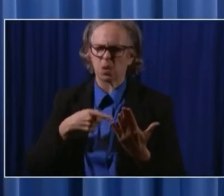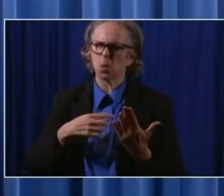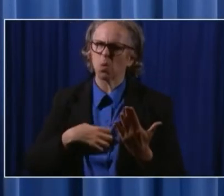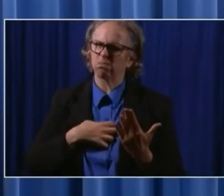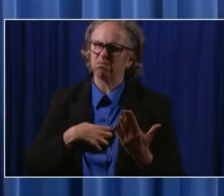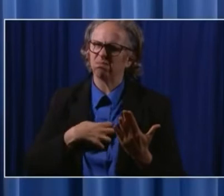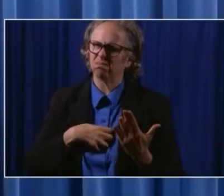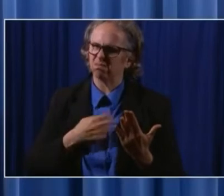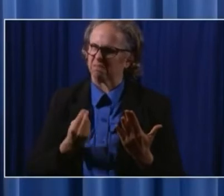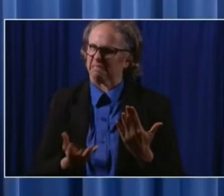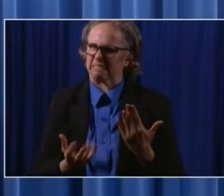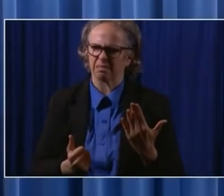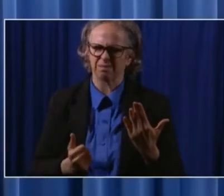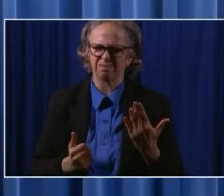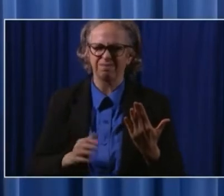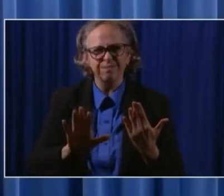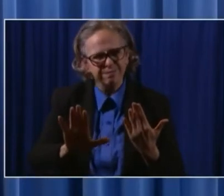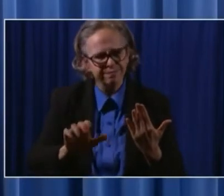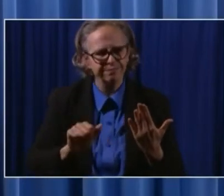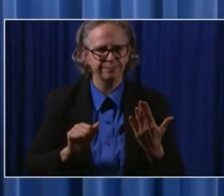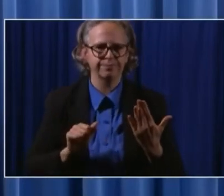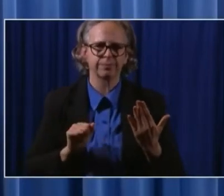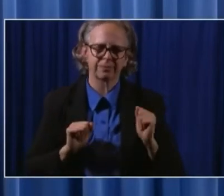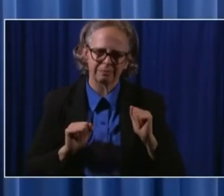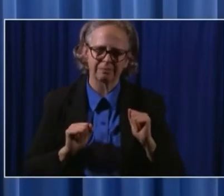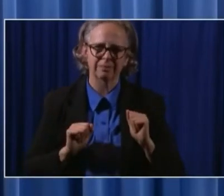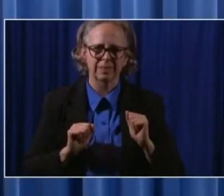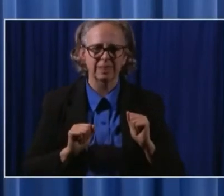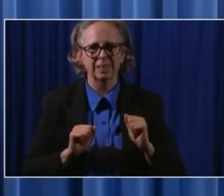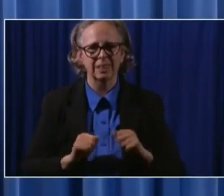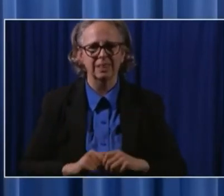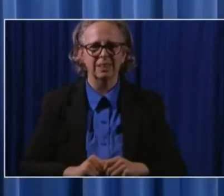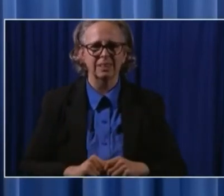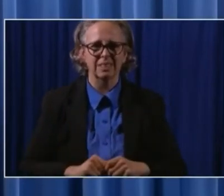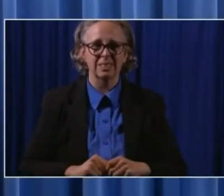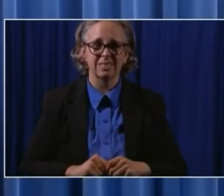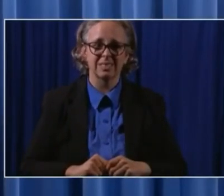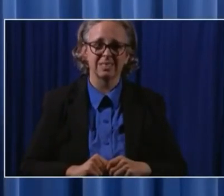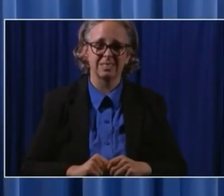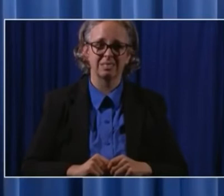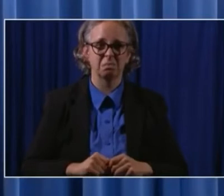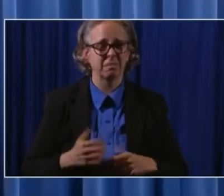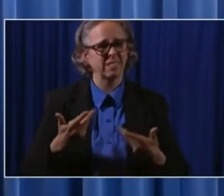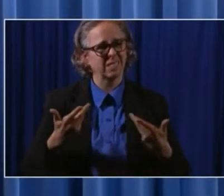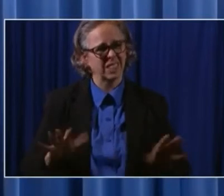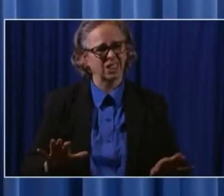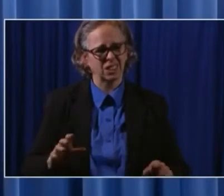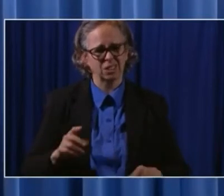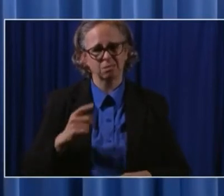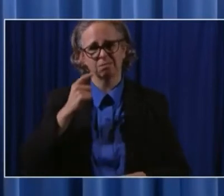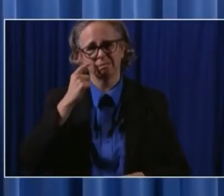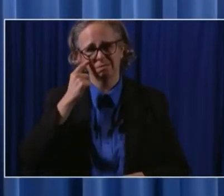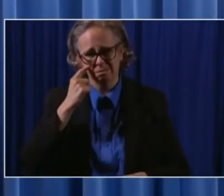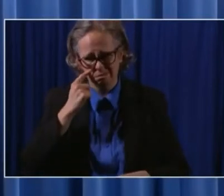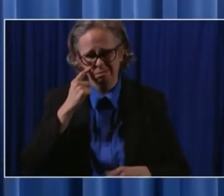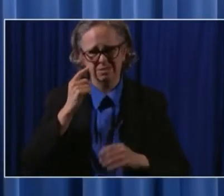Look, we all knew ads were being run. I mean, I saw what other Ohioans saw. We knew ads were being run, but